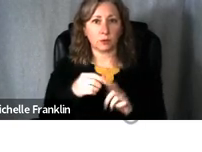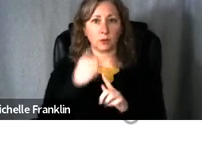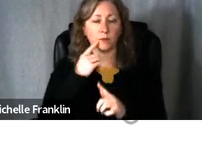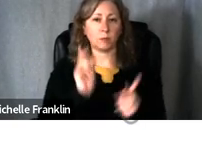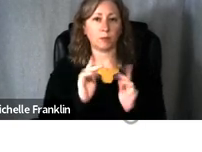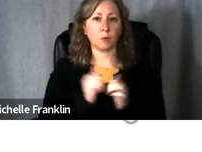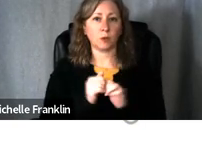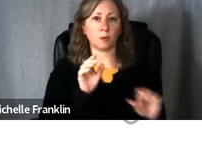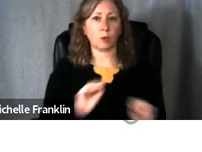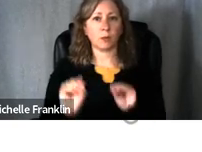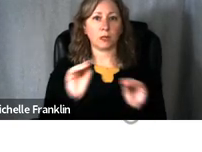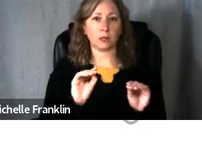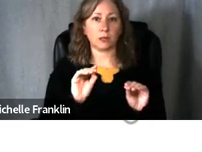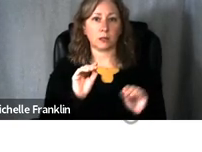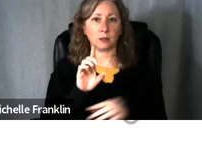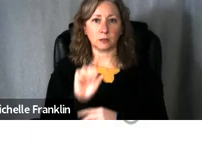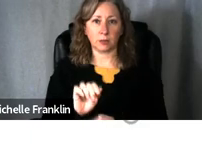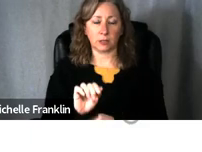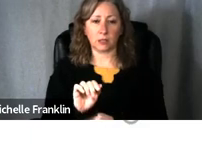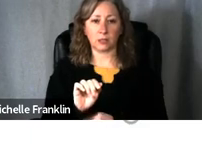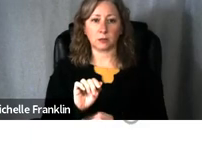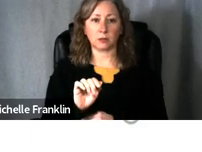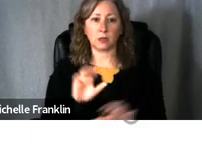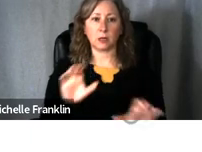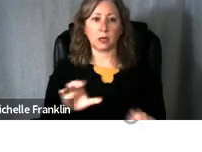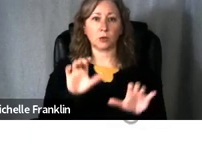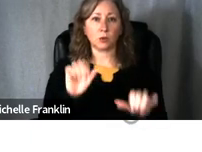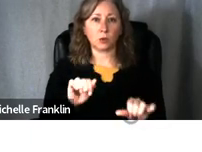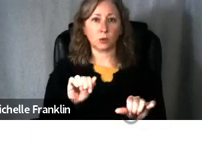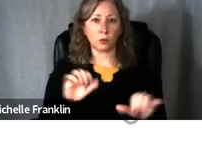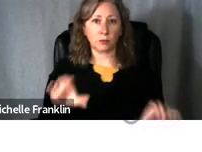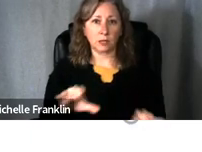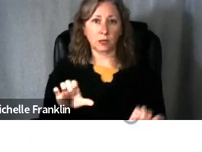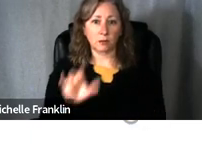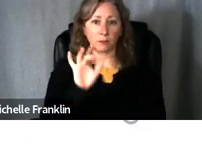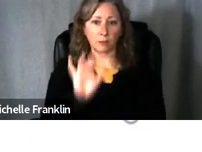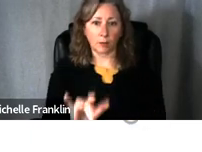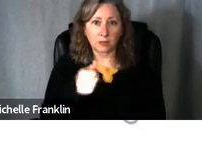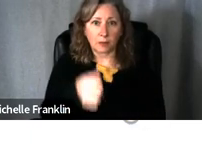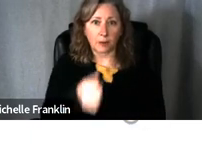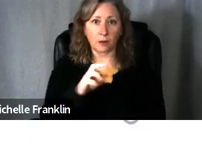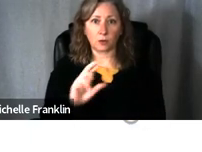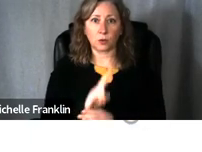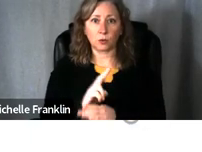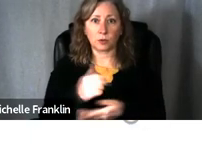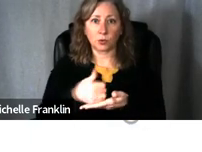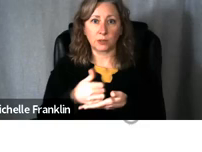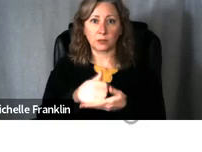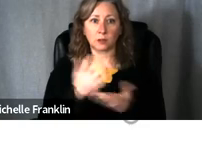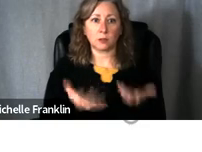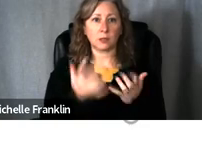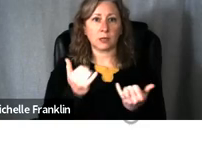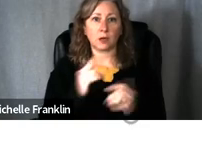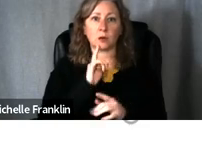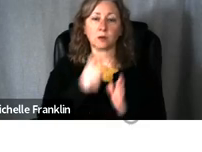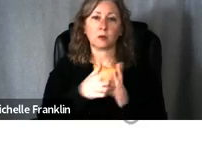mobility disabilities. So actions that could have been done by simply pressing a button or using a joystick may now take a lot of